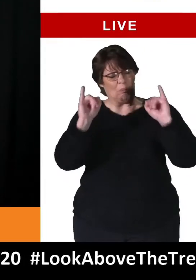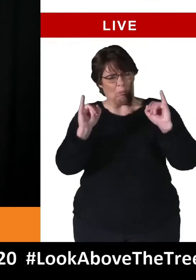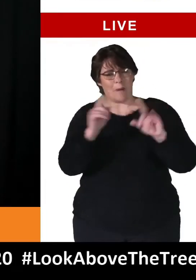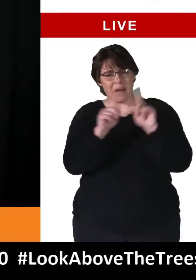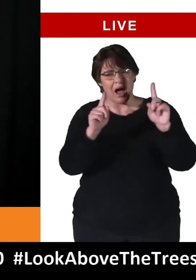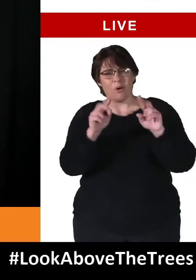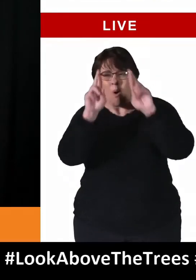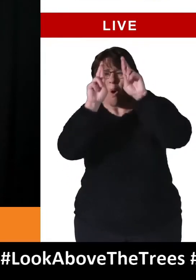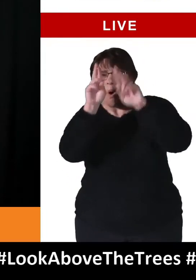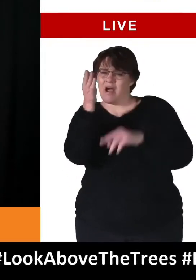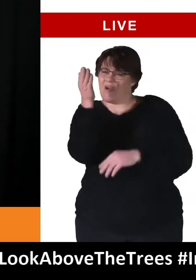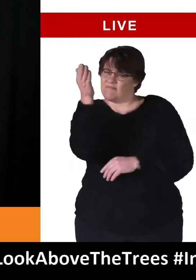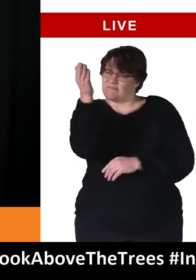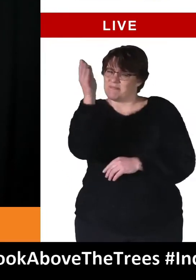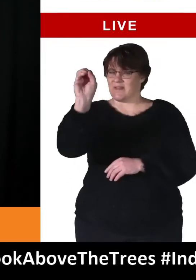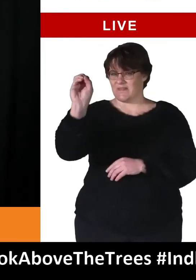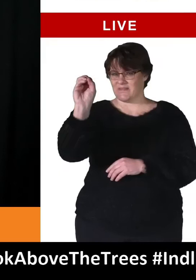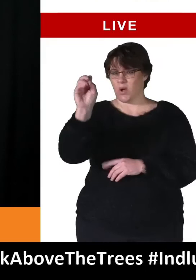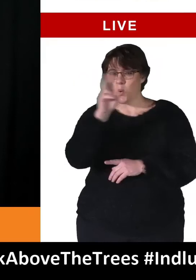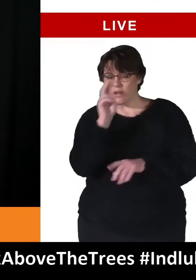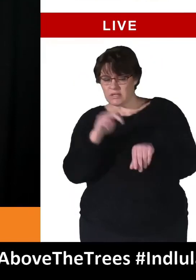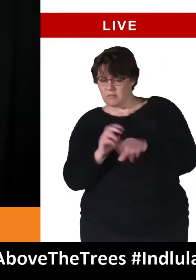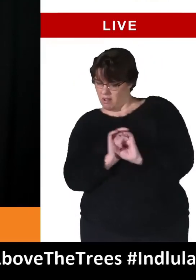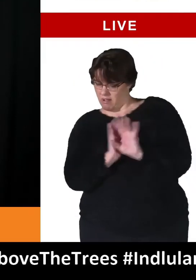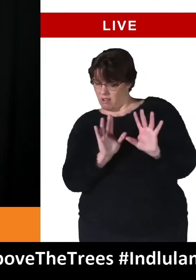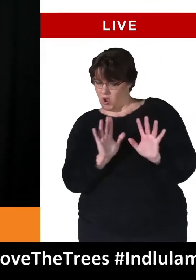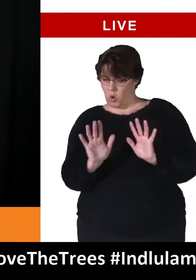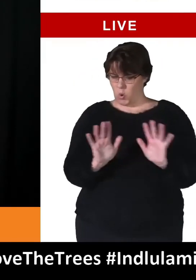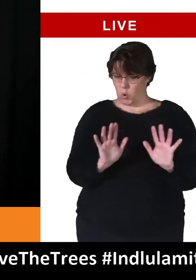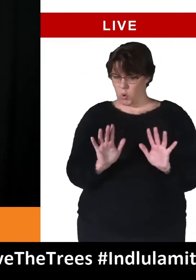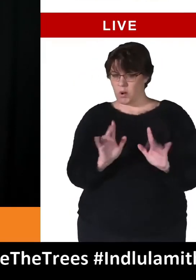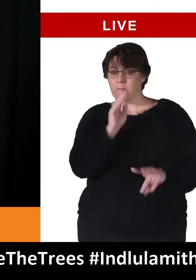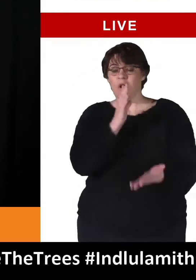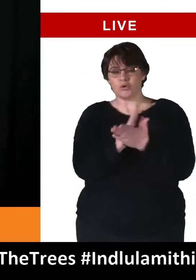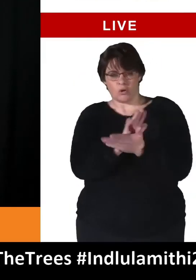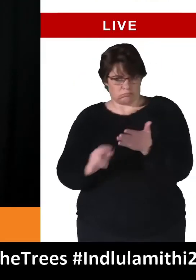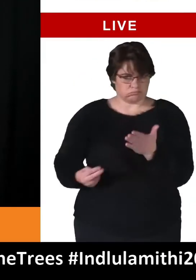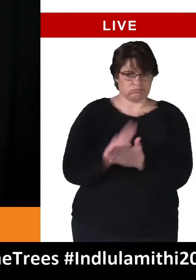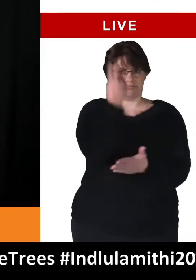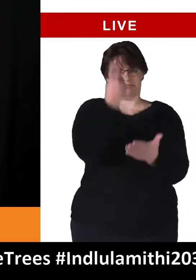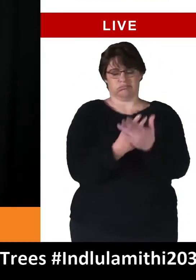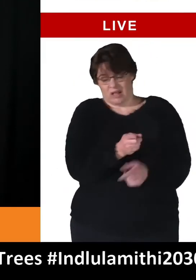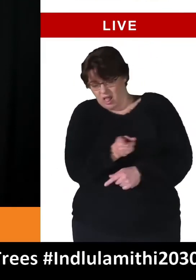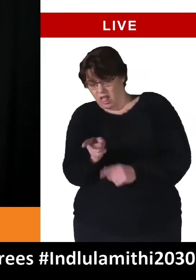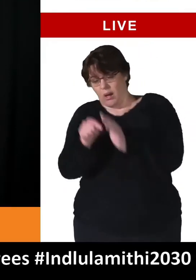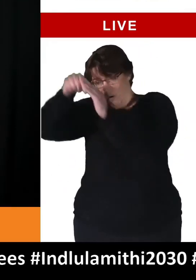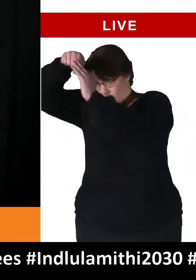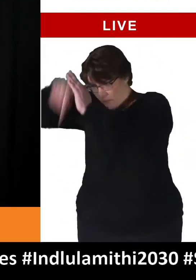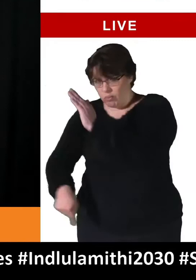I think that we need to be on our toes to make sure that we don't slip into this guara